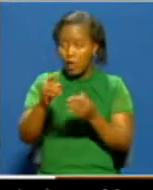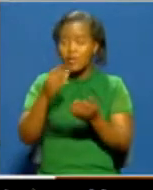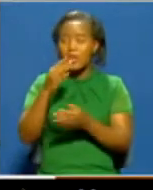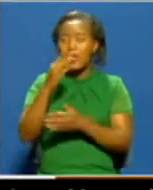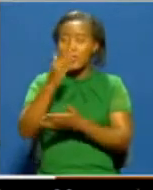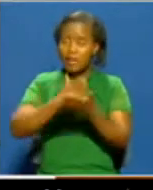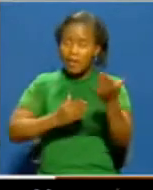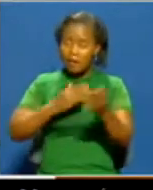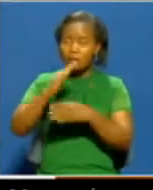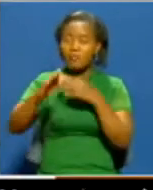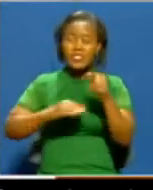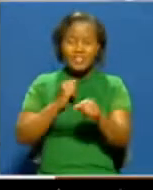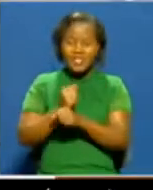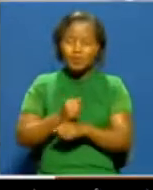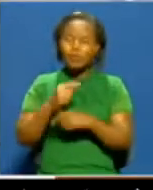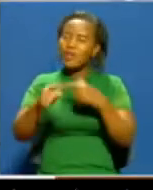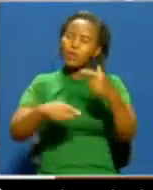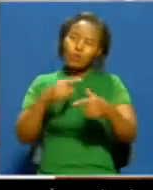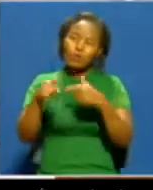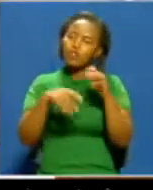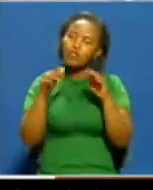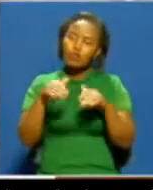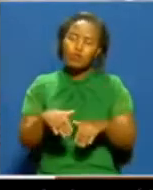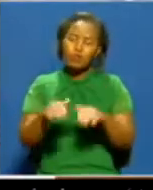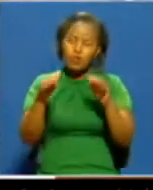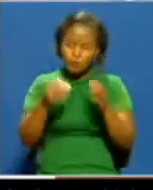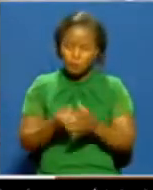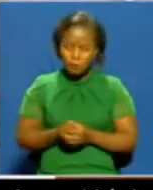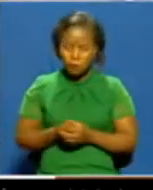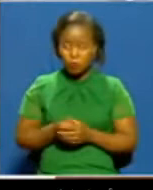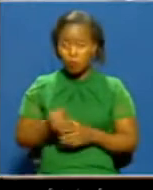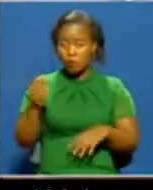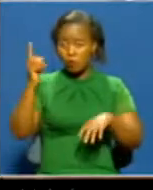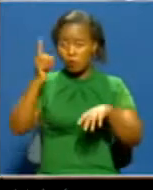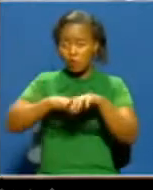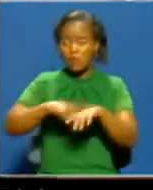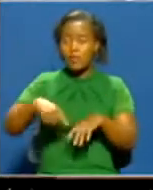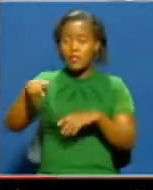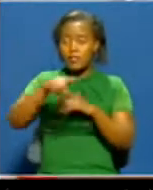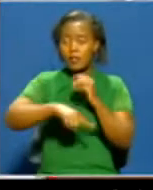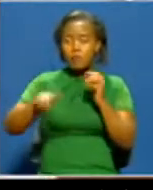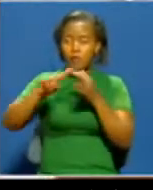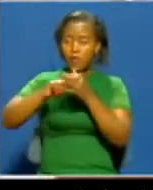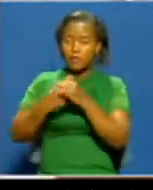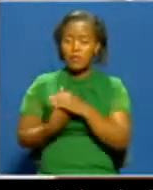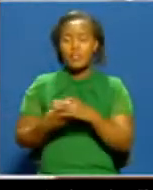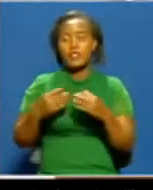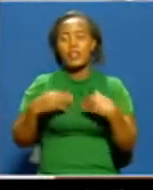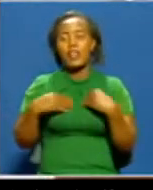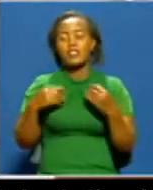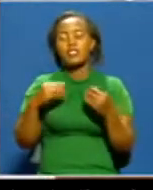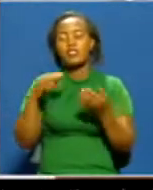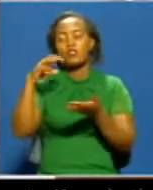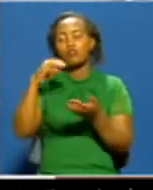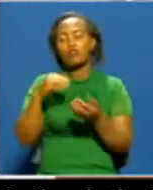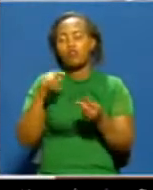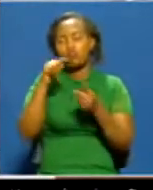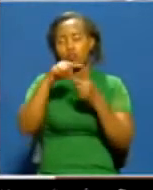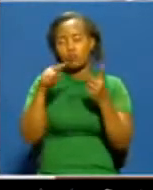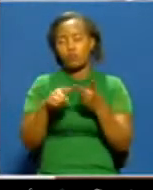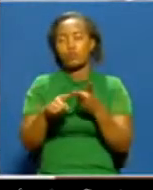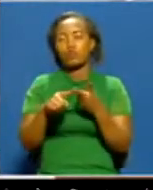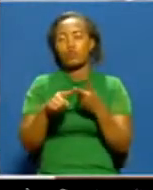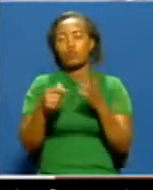we are still imposing? When we were starting this whole thing, there were two situations. One is that indeed there was